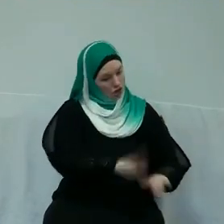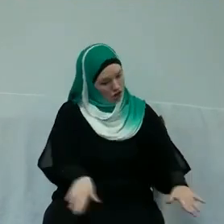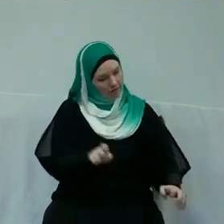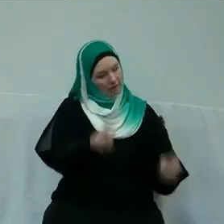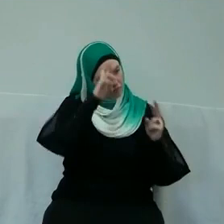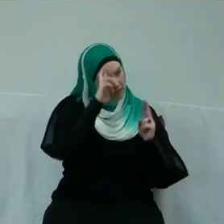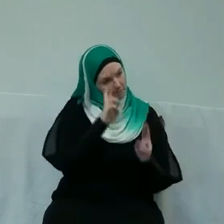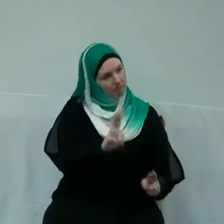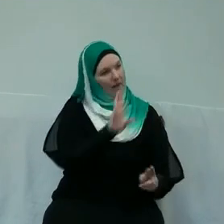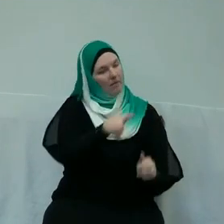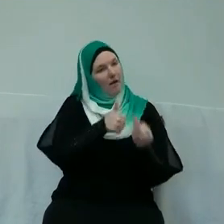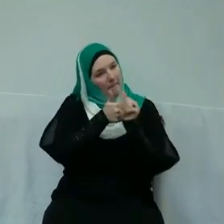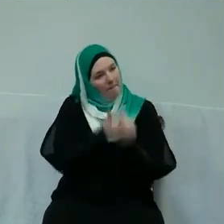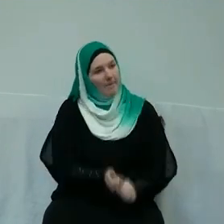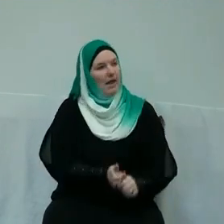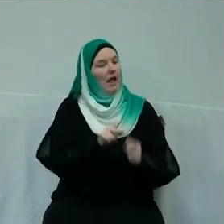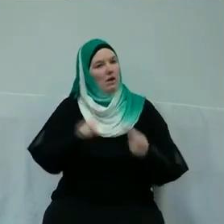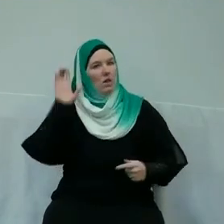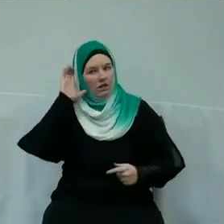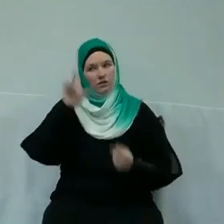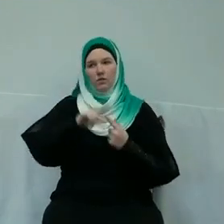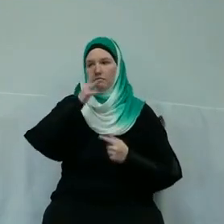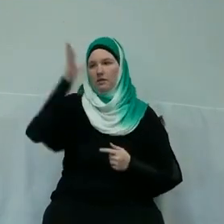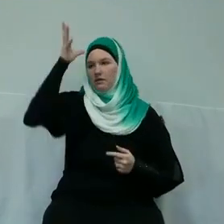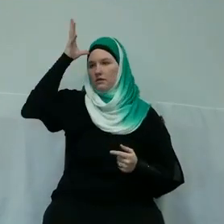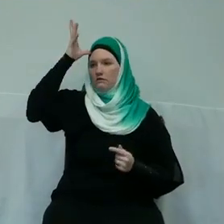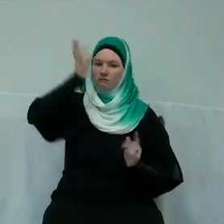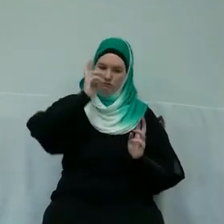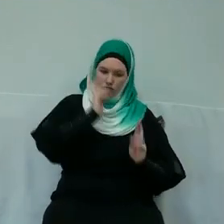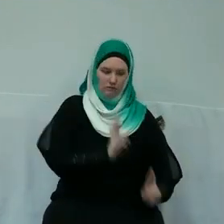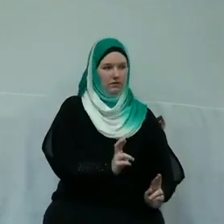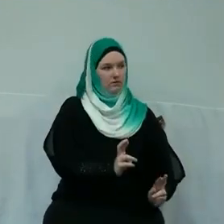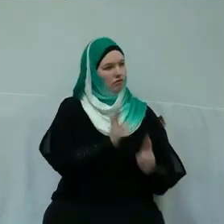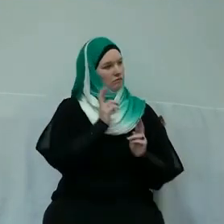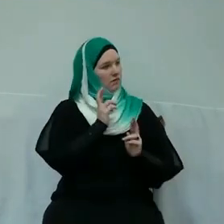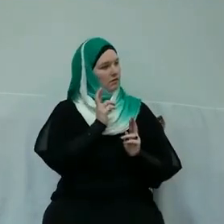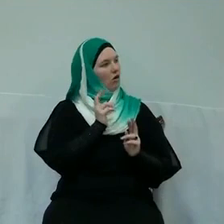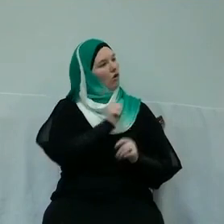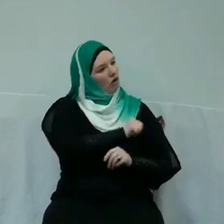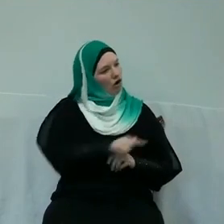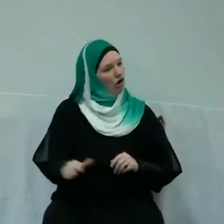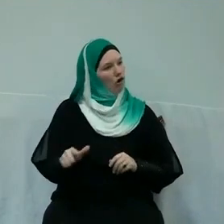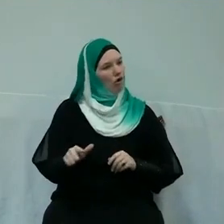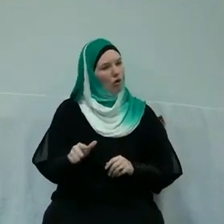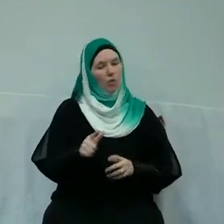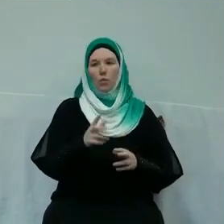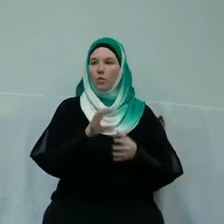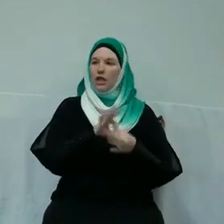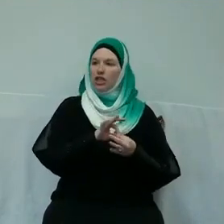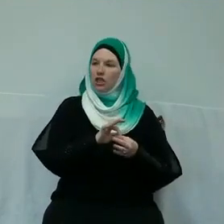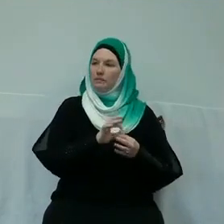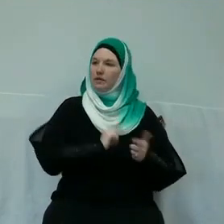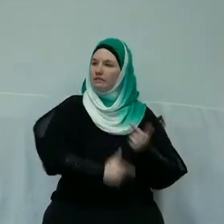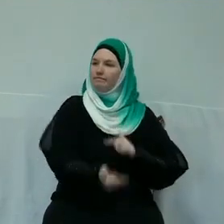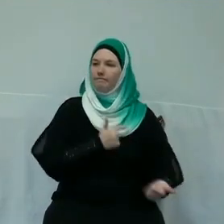respectful and to obey and to listen to their parents. All relationships are reciprocal. You have